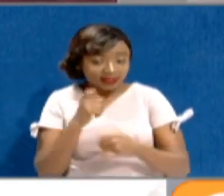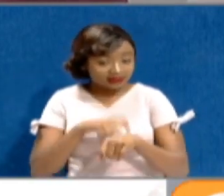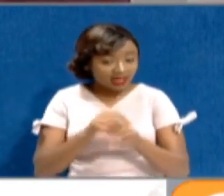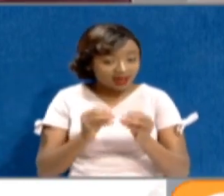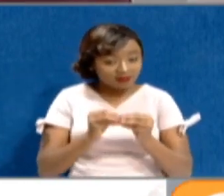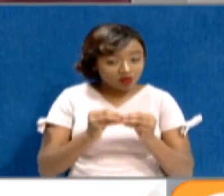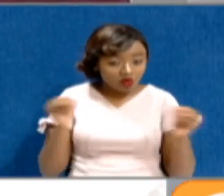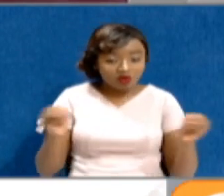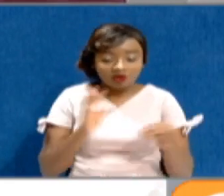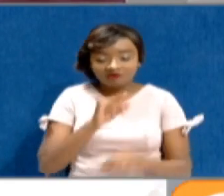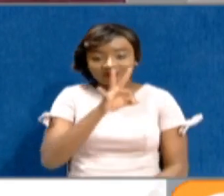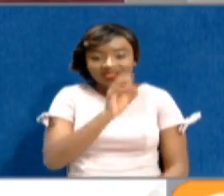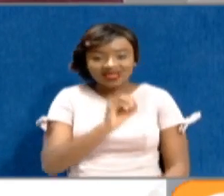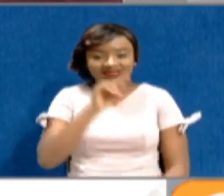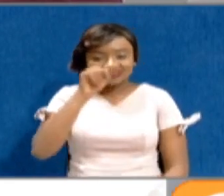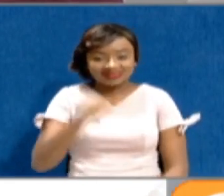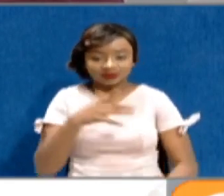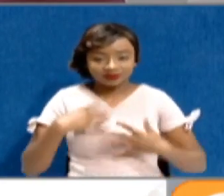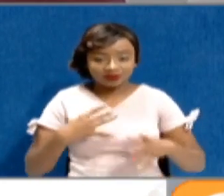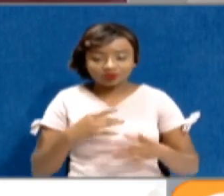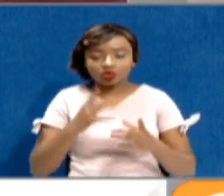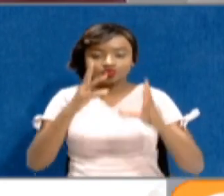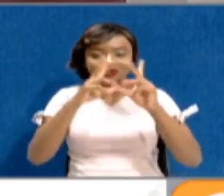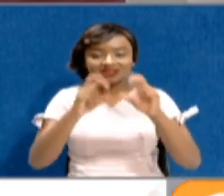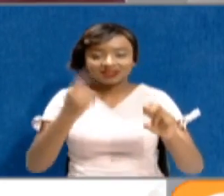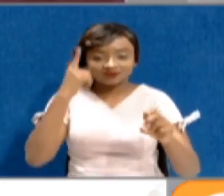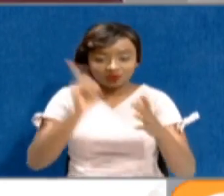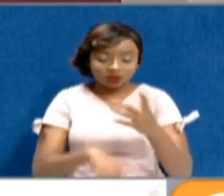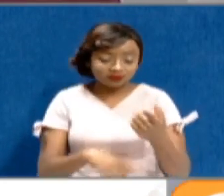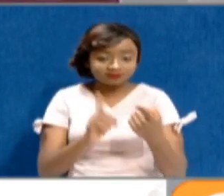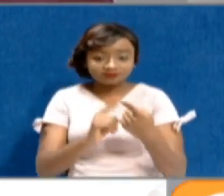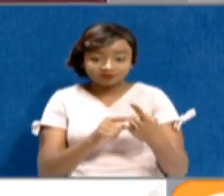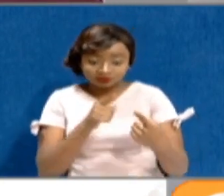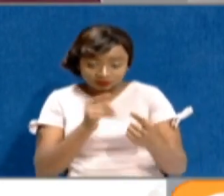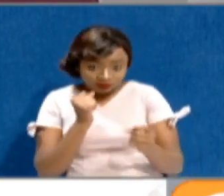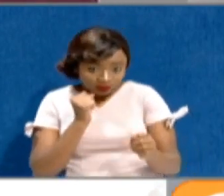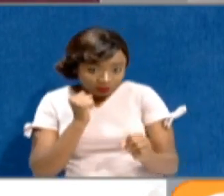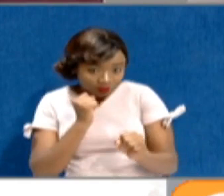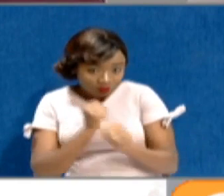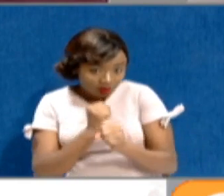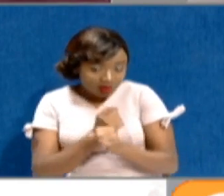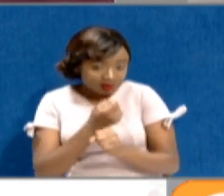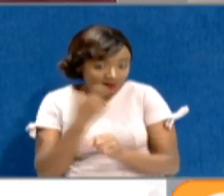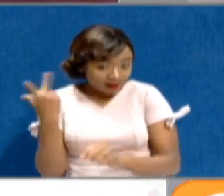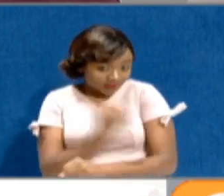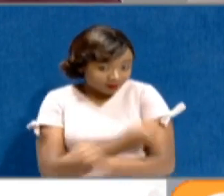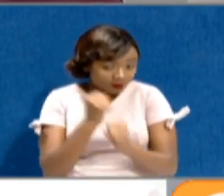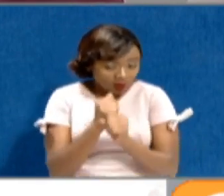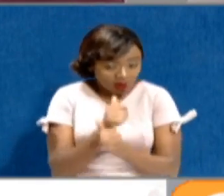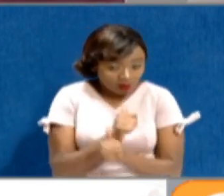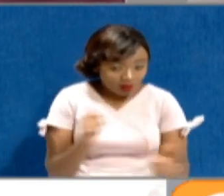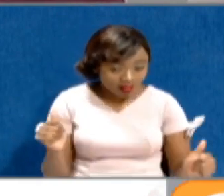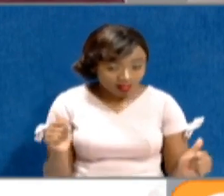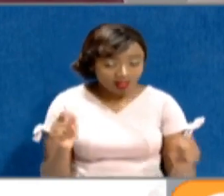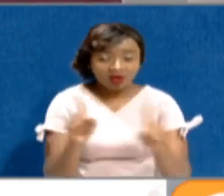time. Now here, you are checking for a number of things. One, does it actually work in an even bigger population of people?